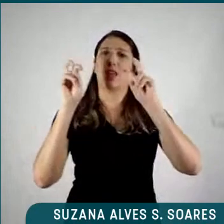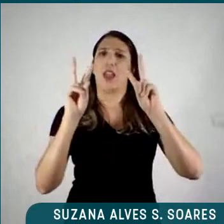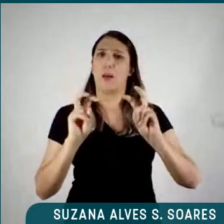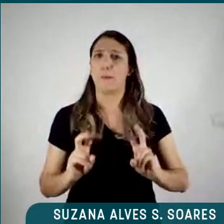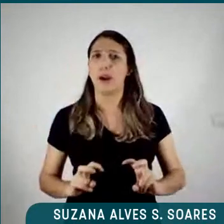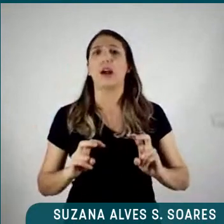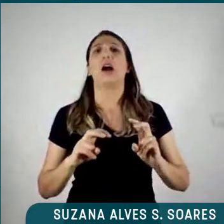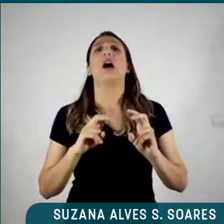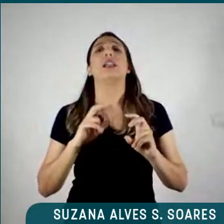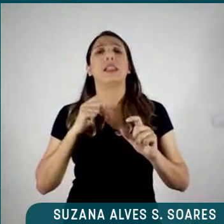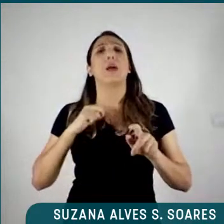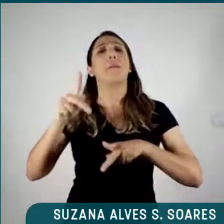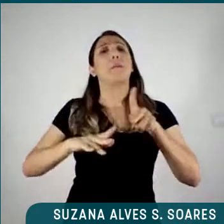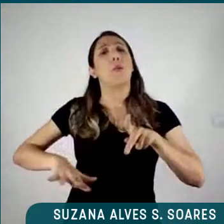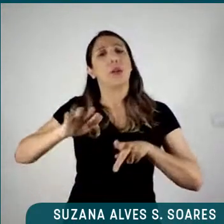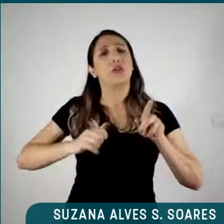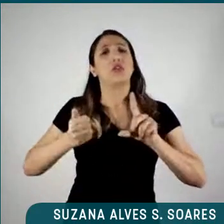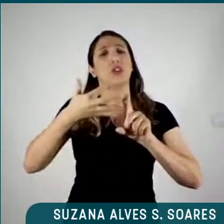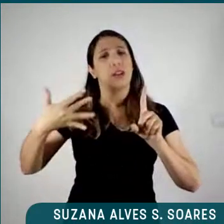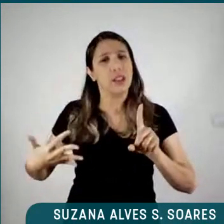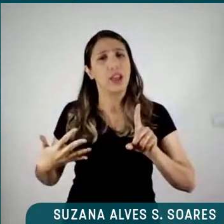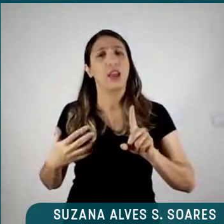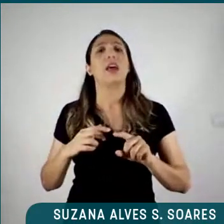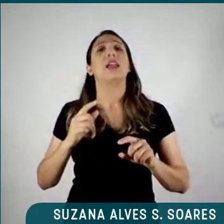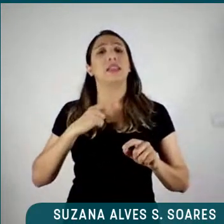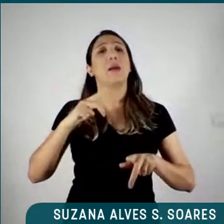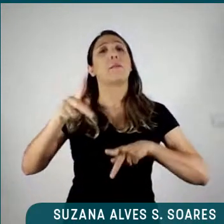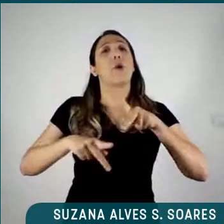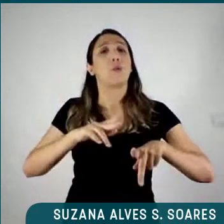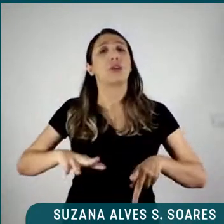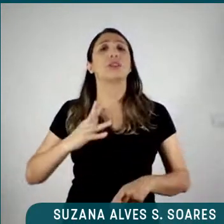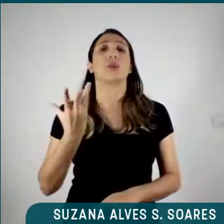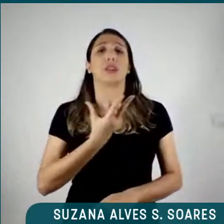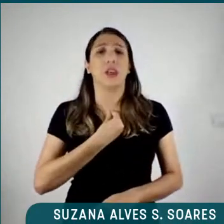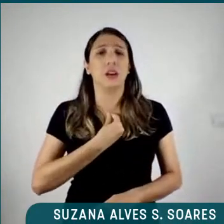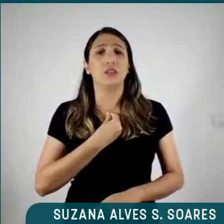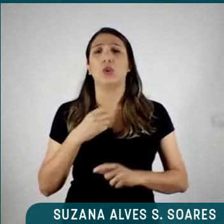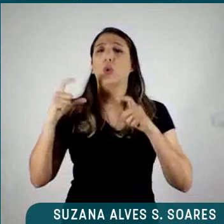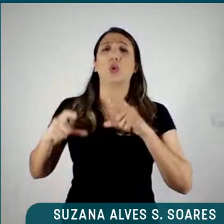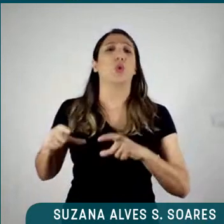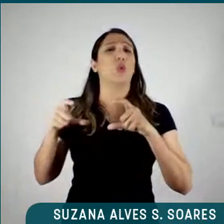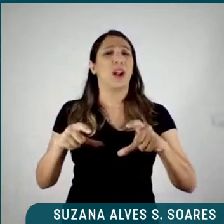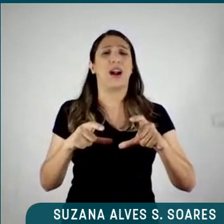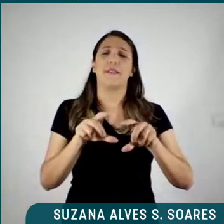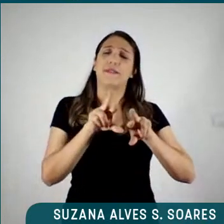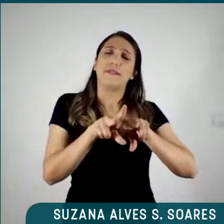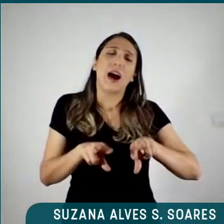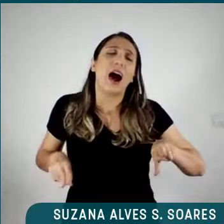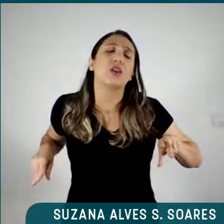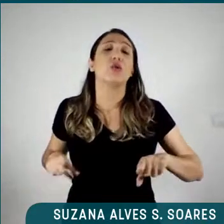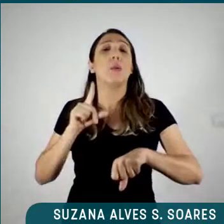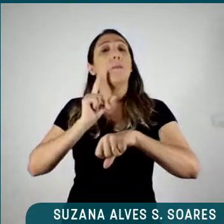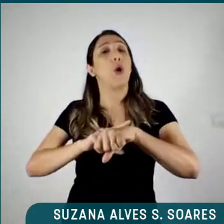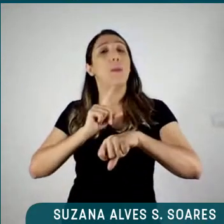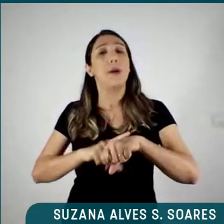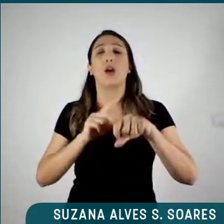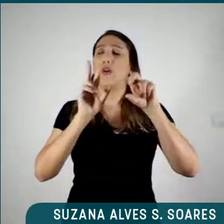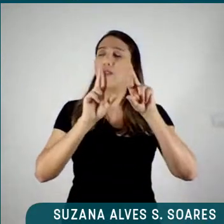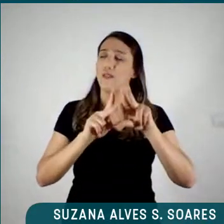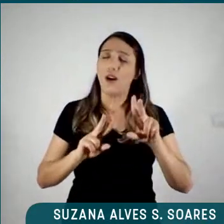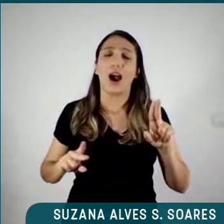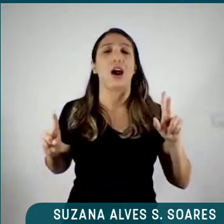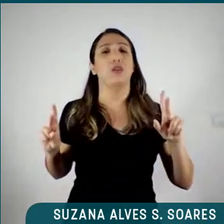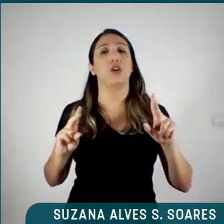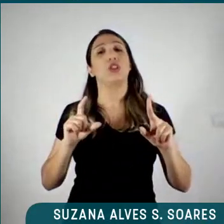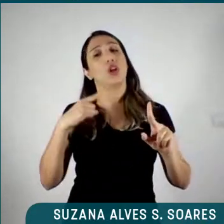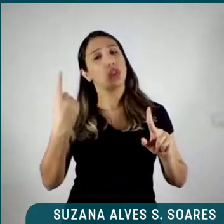think in transversality, we meet the LGBT, the trans population in different spaces,